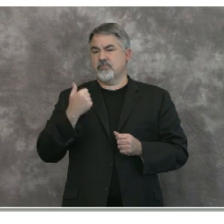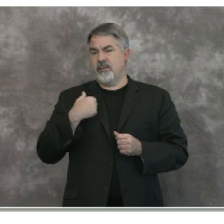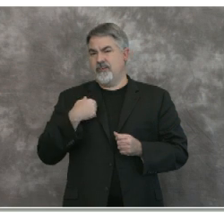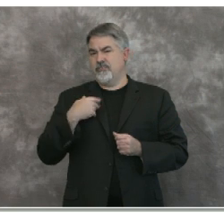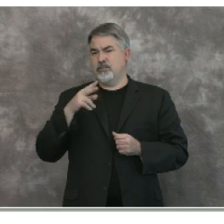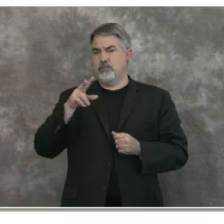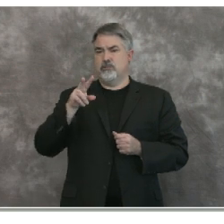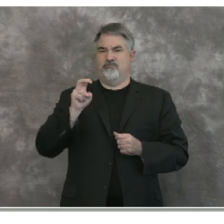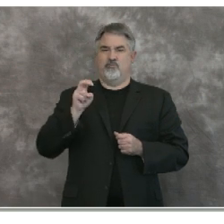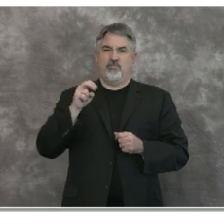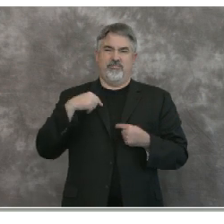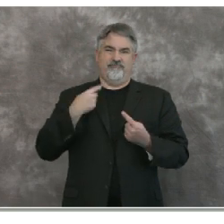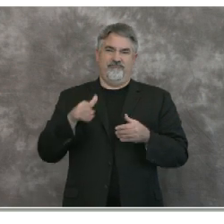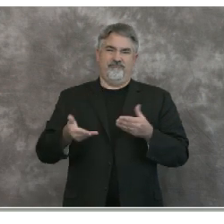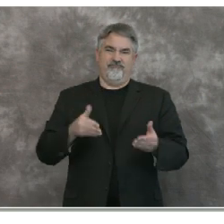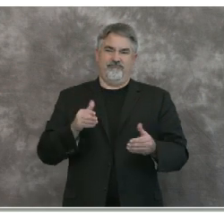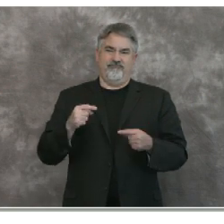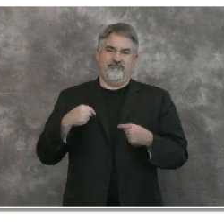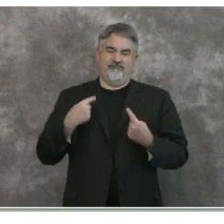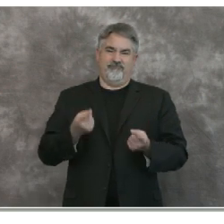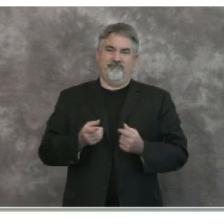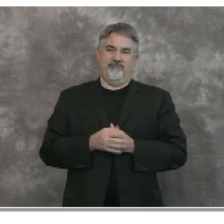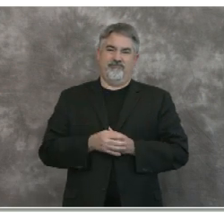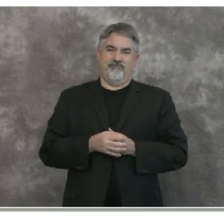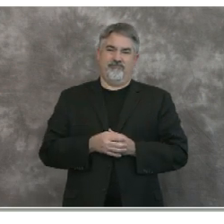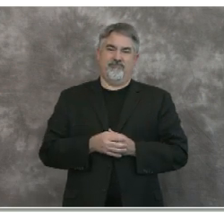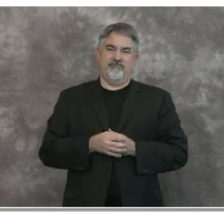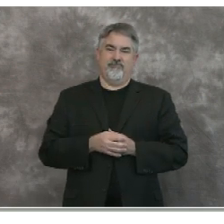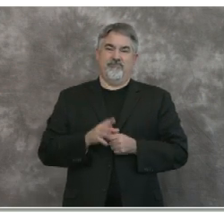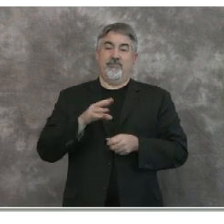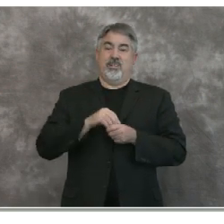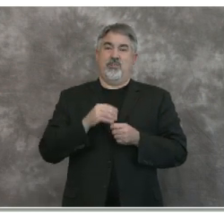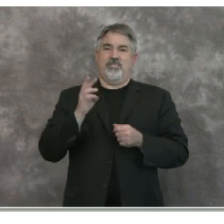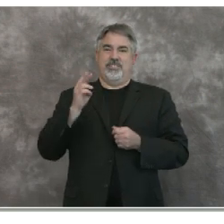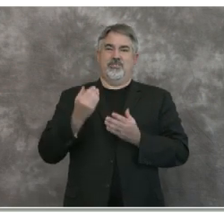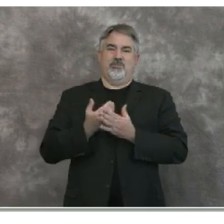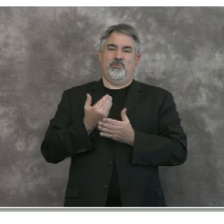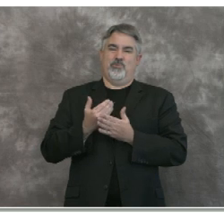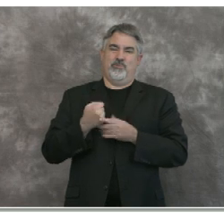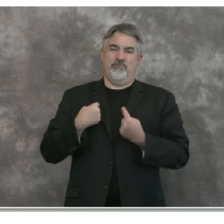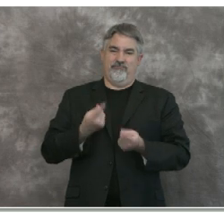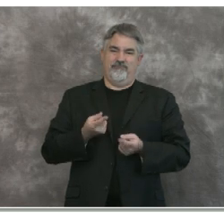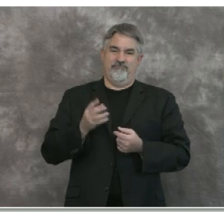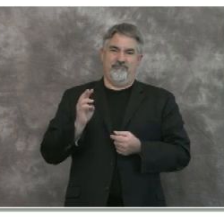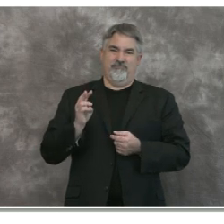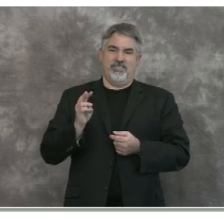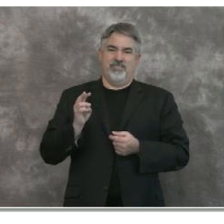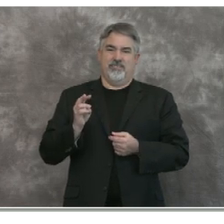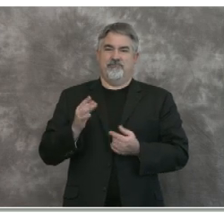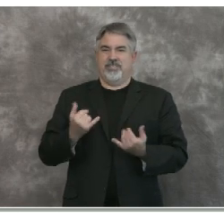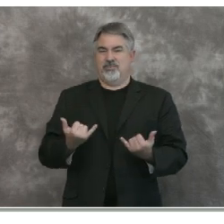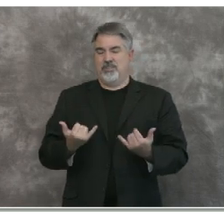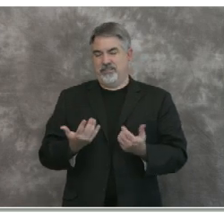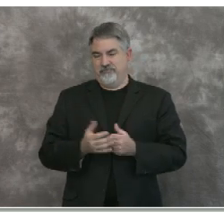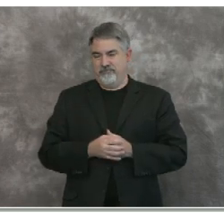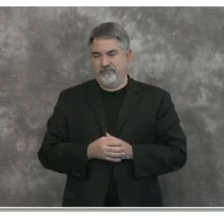deaths, which includes 6 new deaths being reported today.